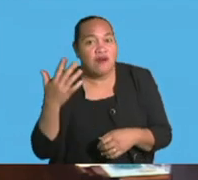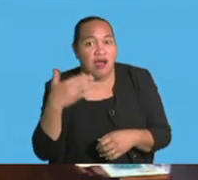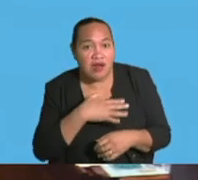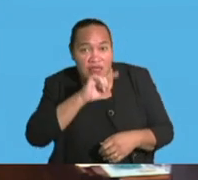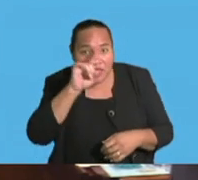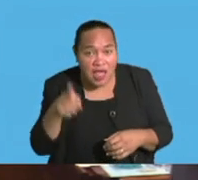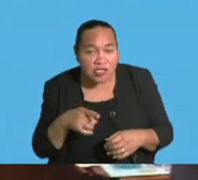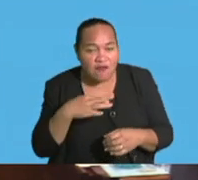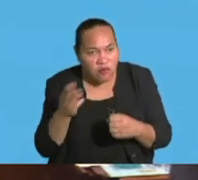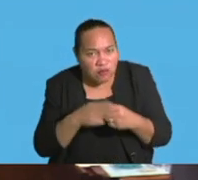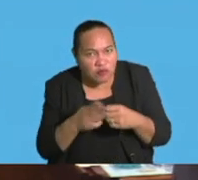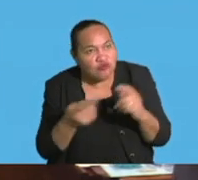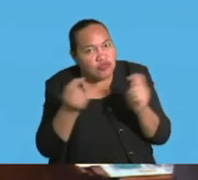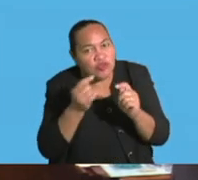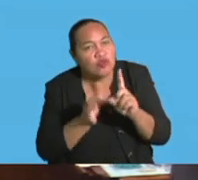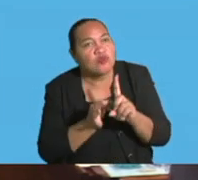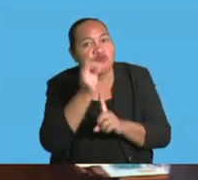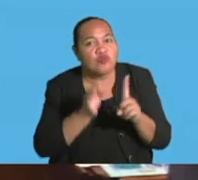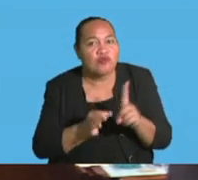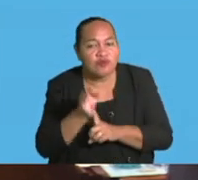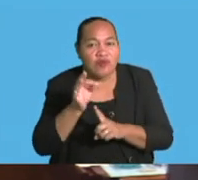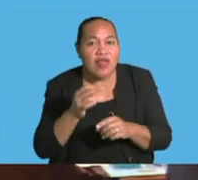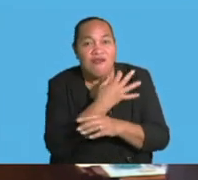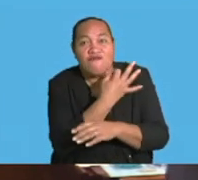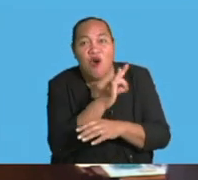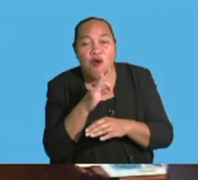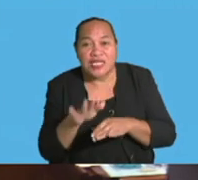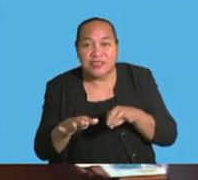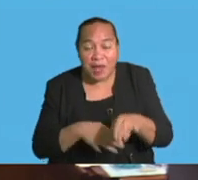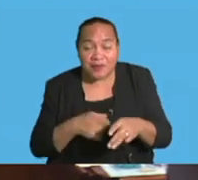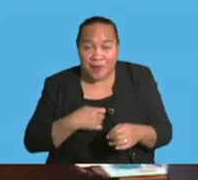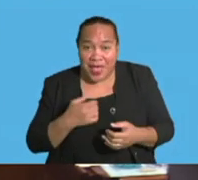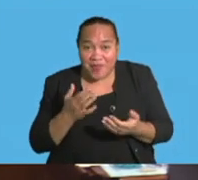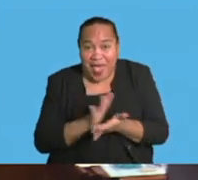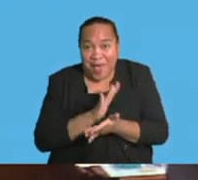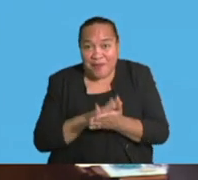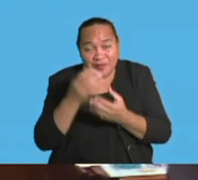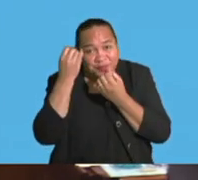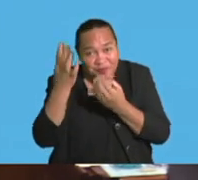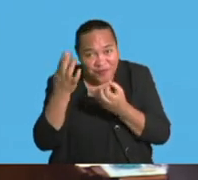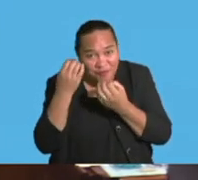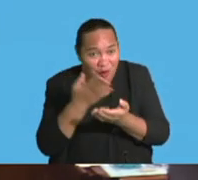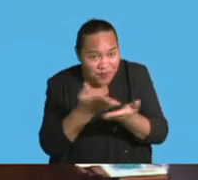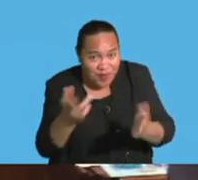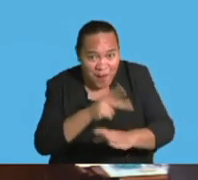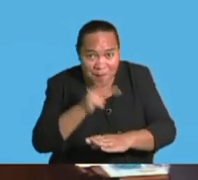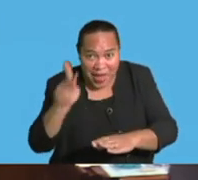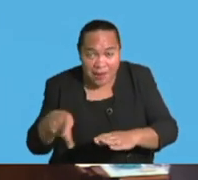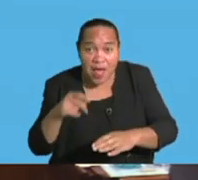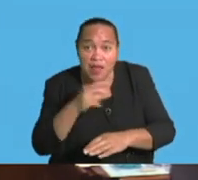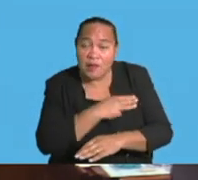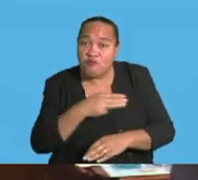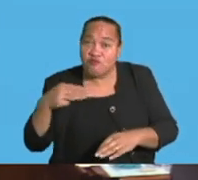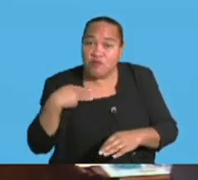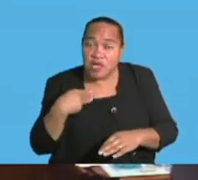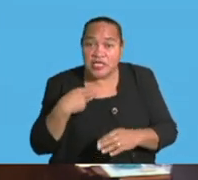the maintenance and improvement of forest parks. I'm also pleased to inform the August Parliament that the Ministry is reviewing